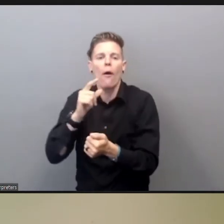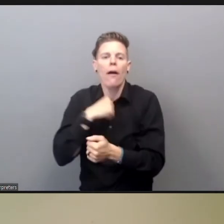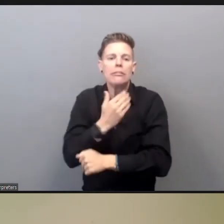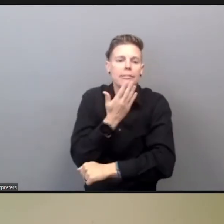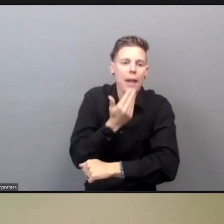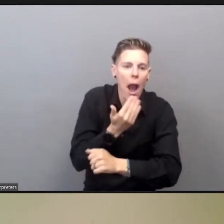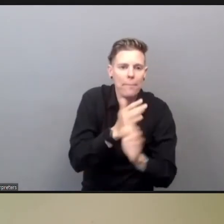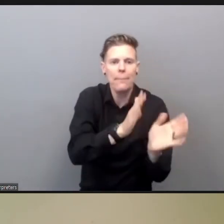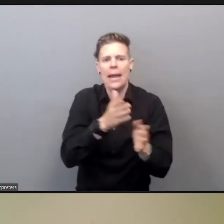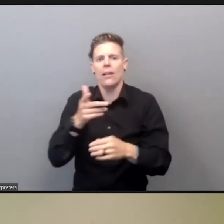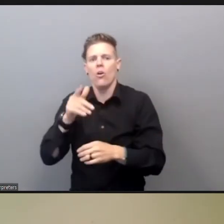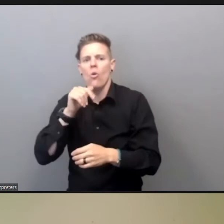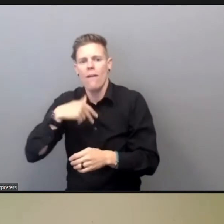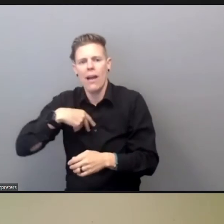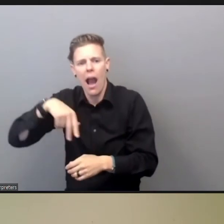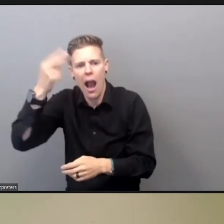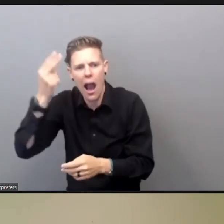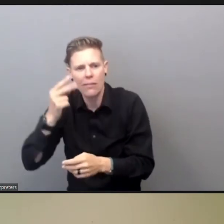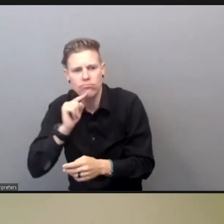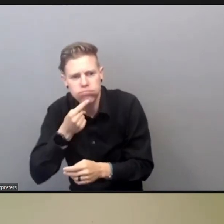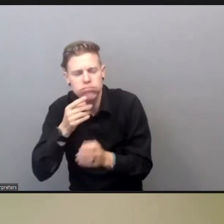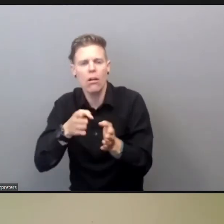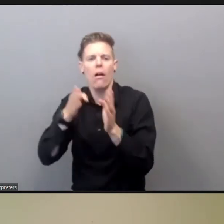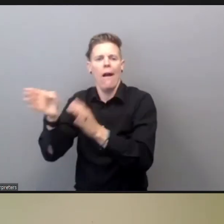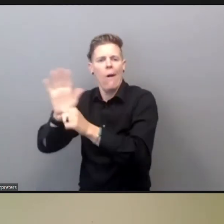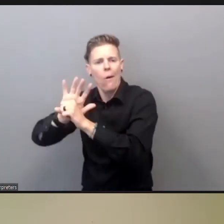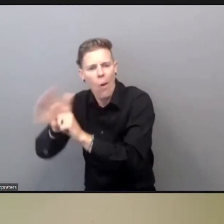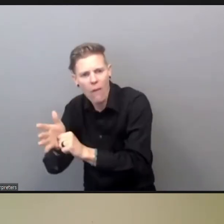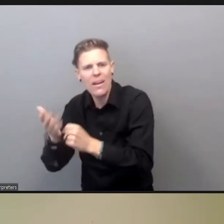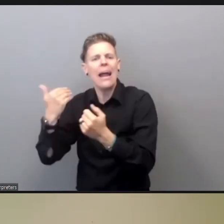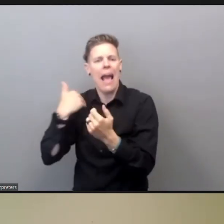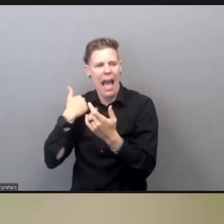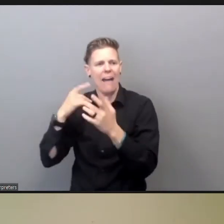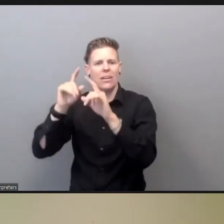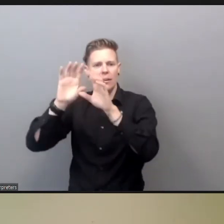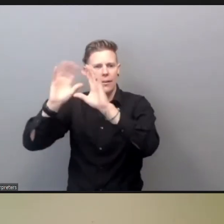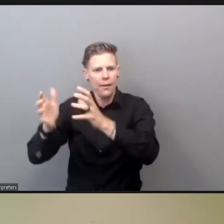developed complications as a result. And so I think